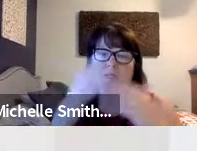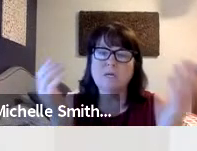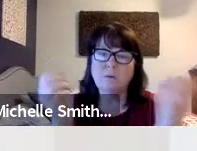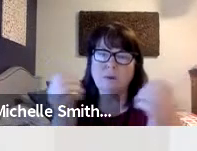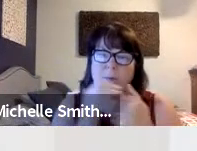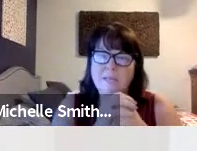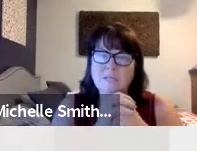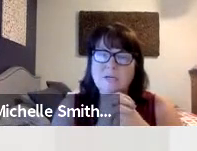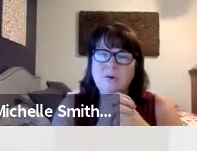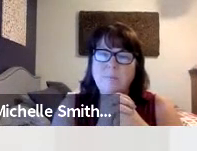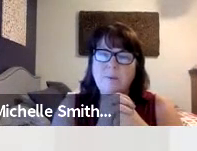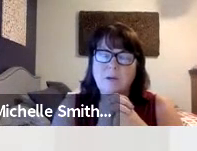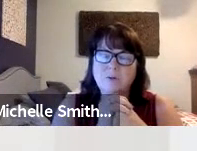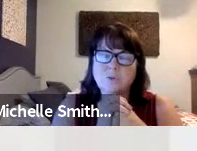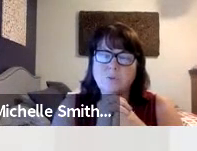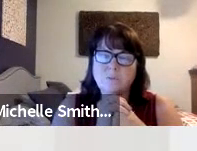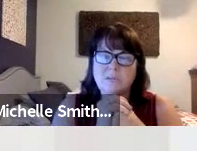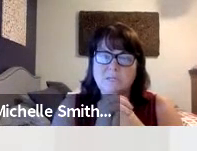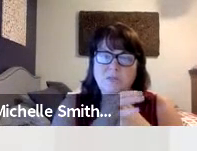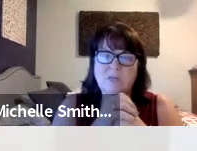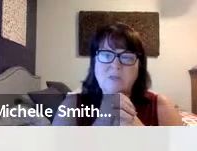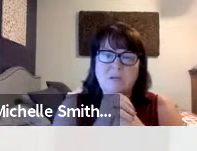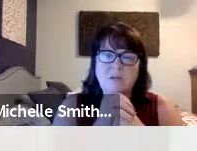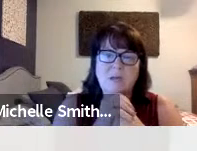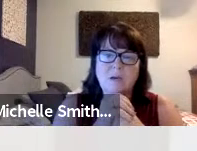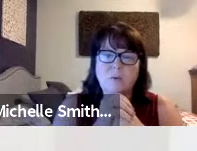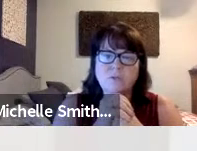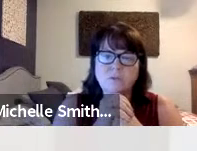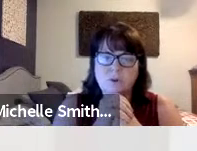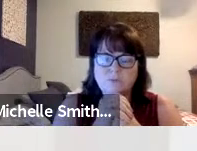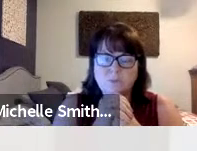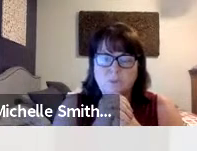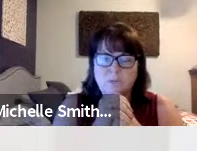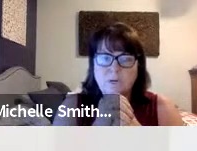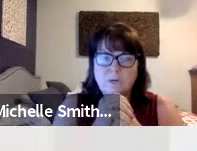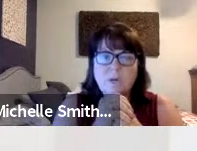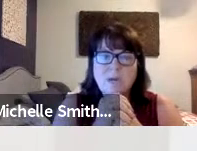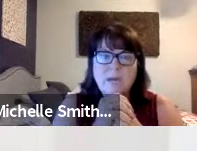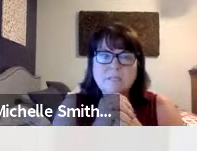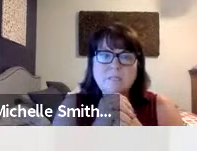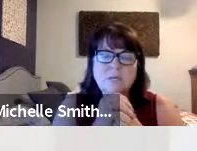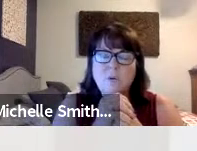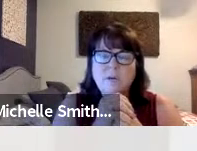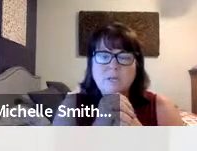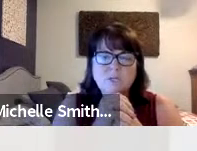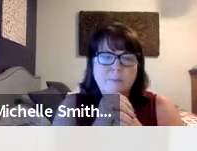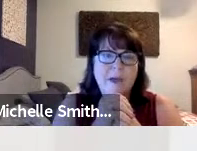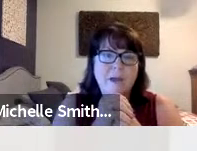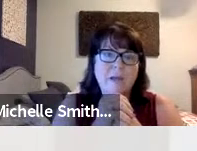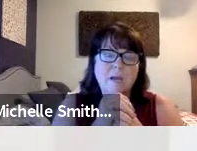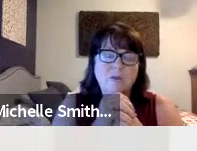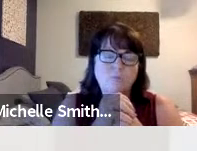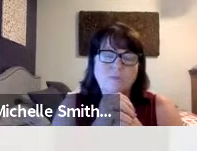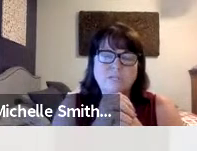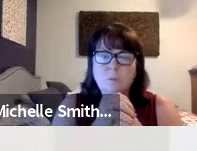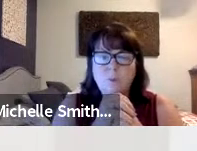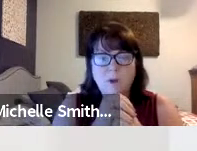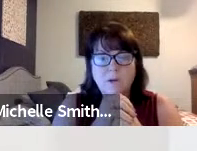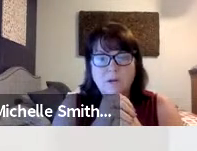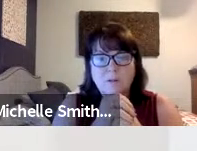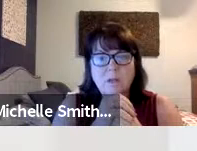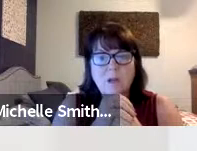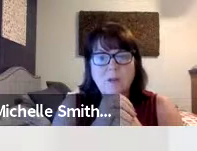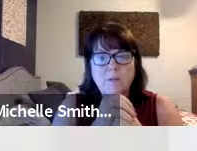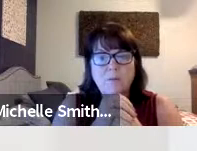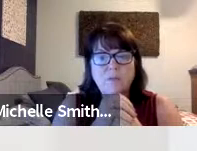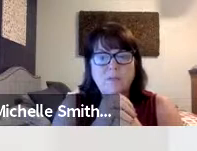here just to tell you all the bad things that are happening in our schools, because I think that, the start of the school year has, kids are back, and that's what we